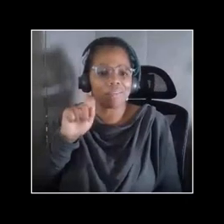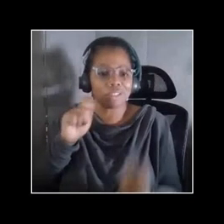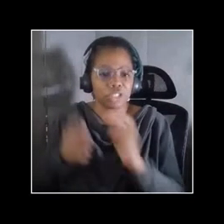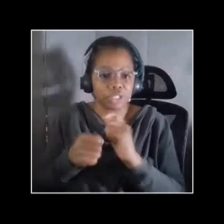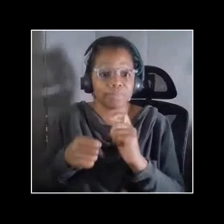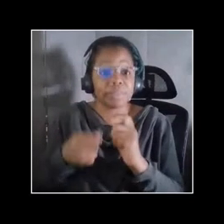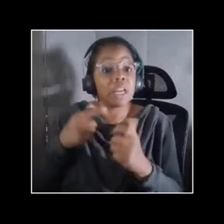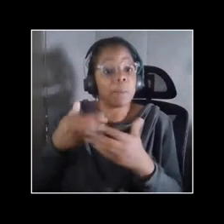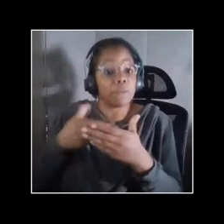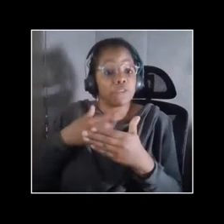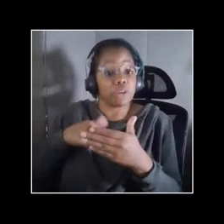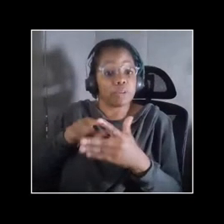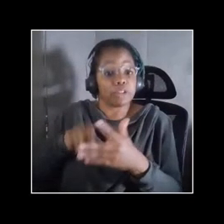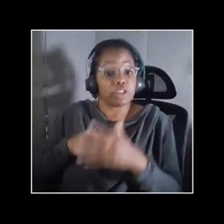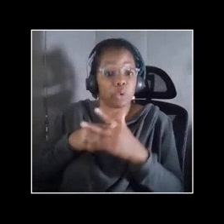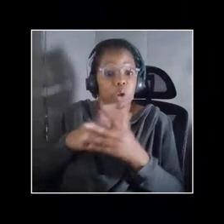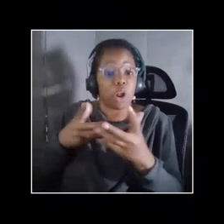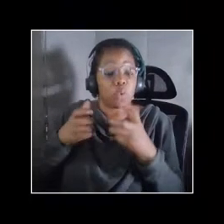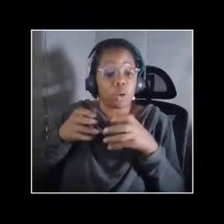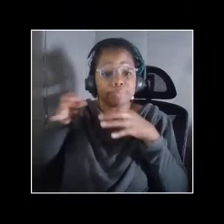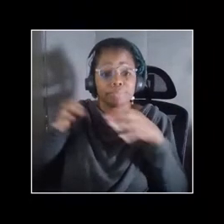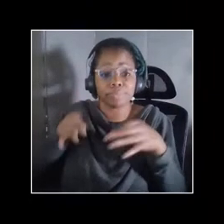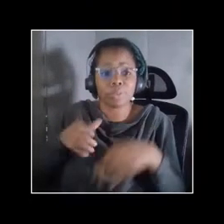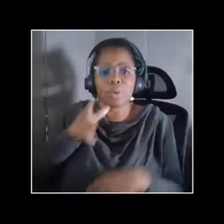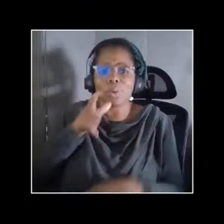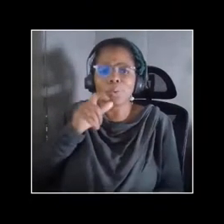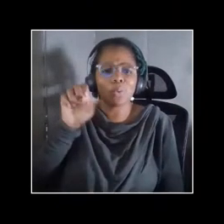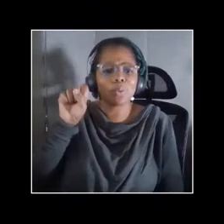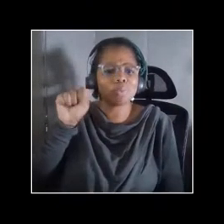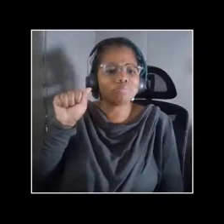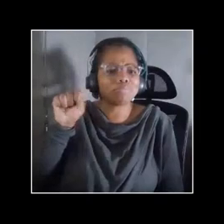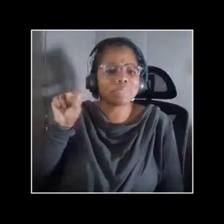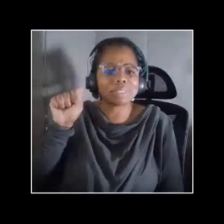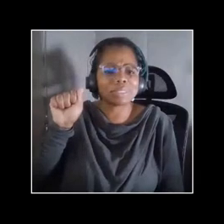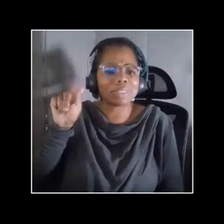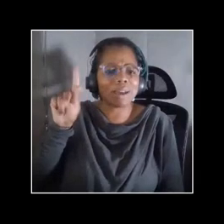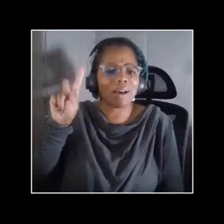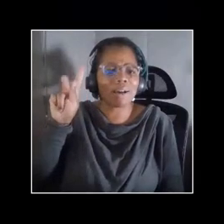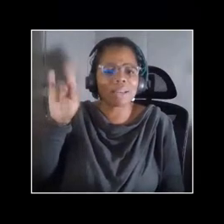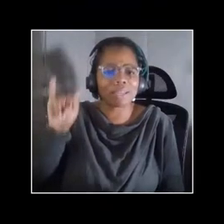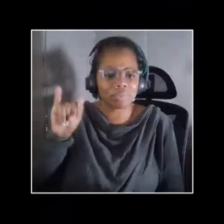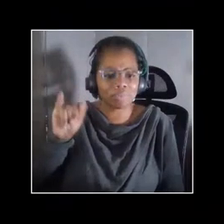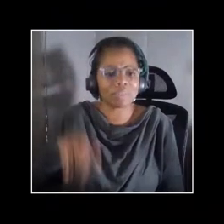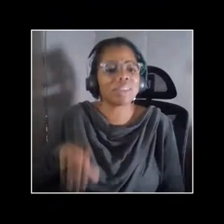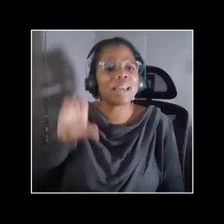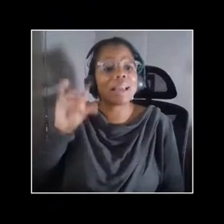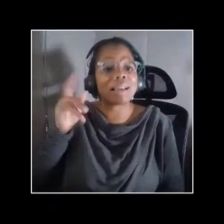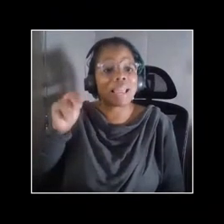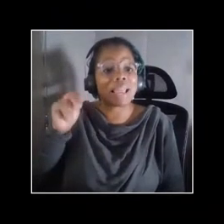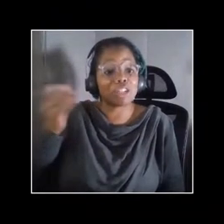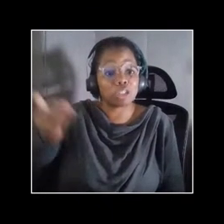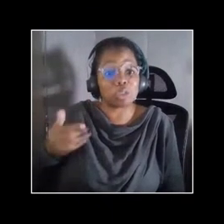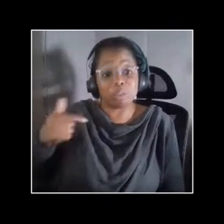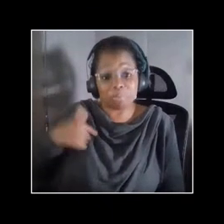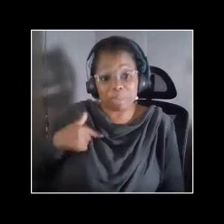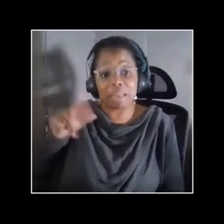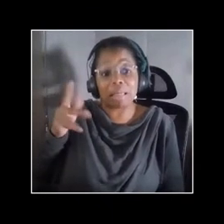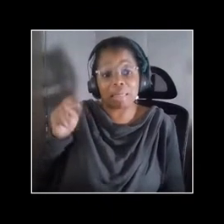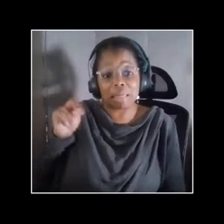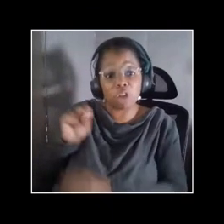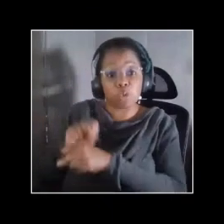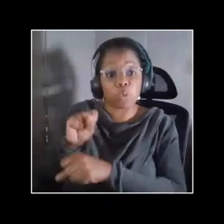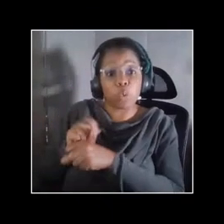we dive in, I just wanted to quickly go over who Sasaki is. As Cailin introduced, Lan and I, we both work here. It's